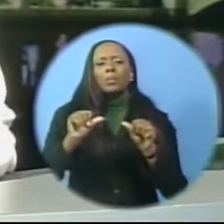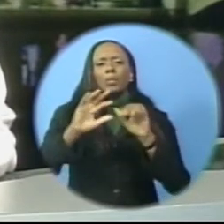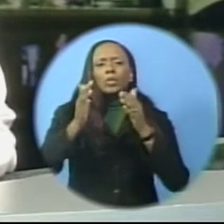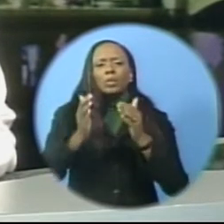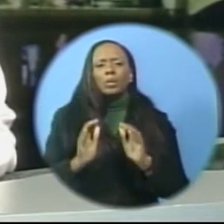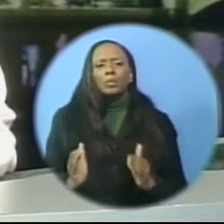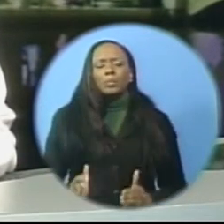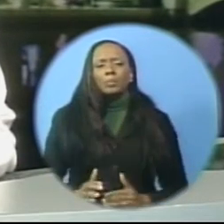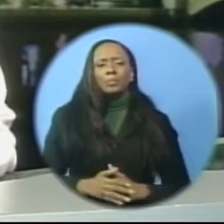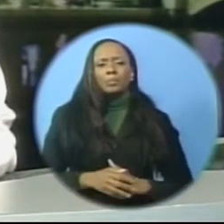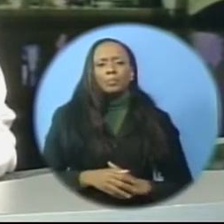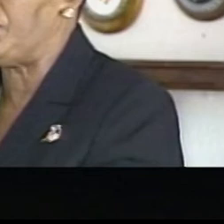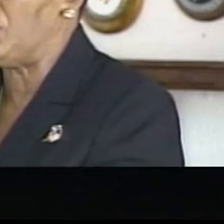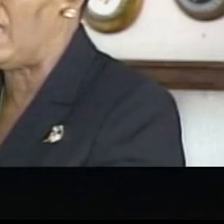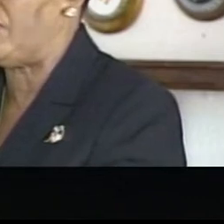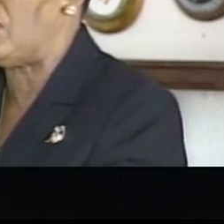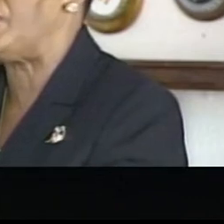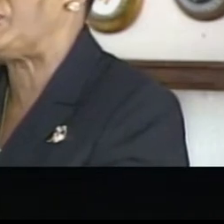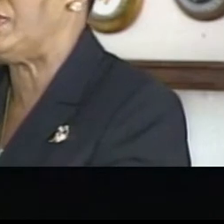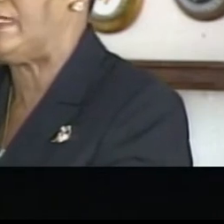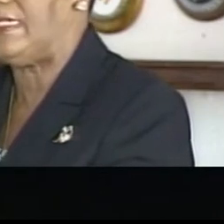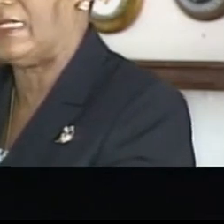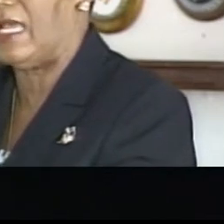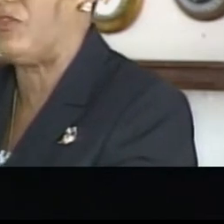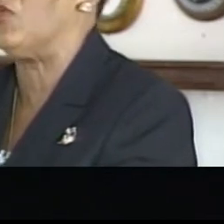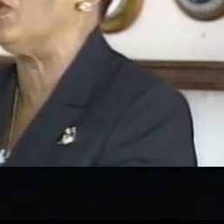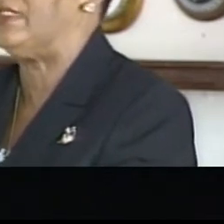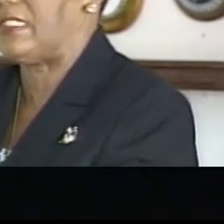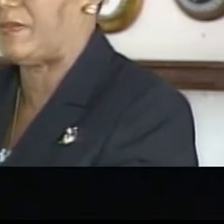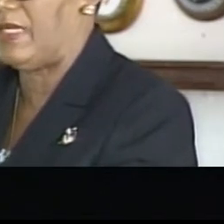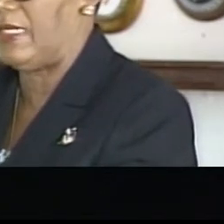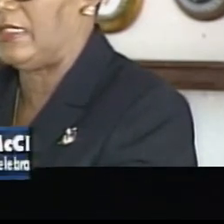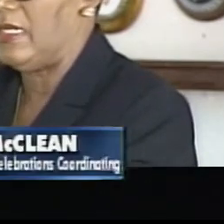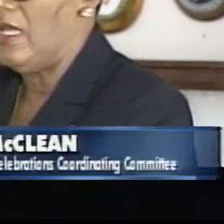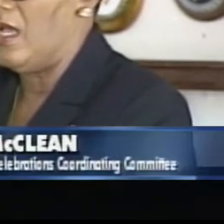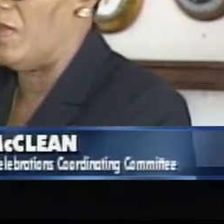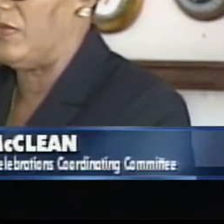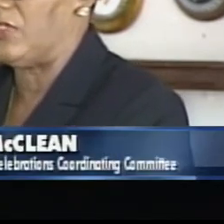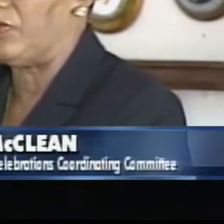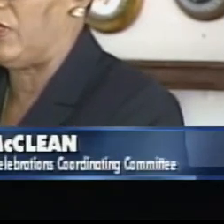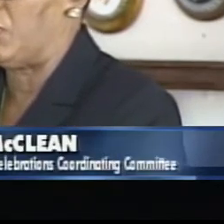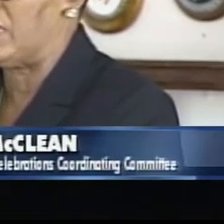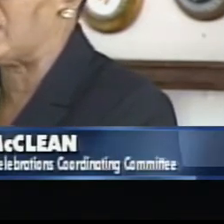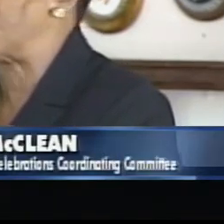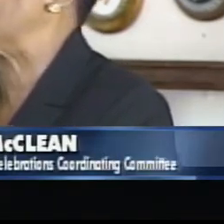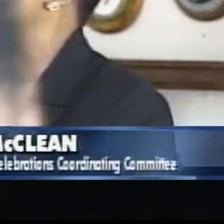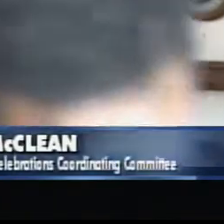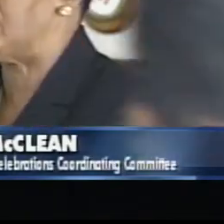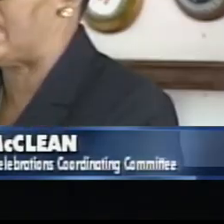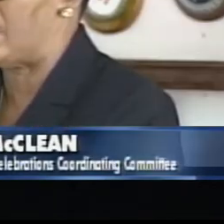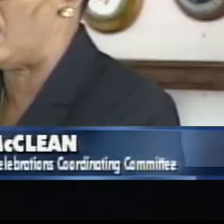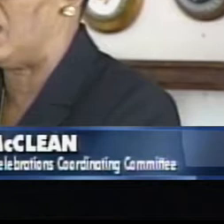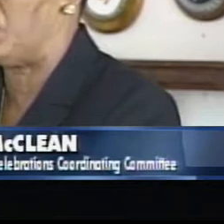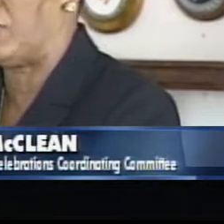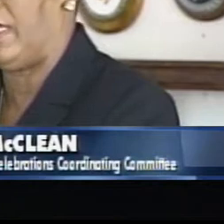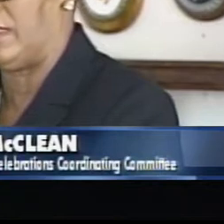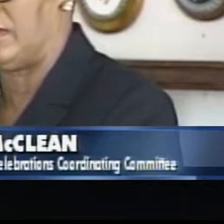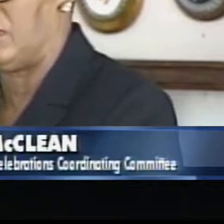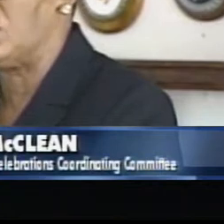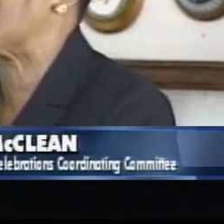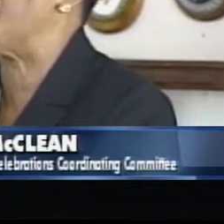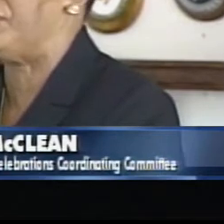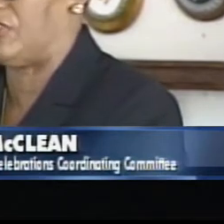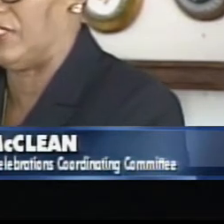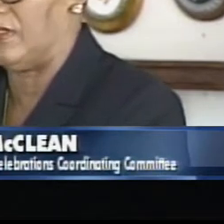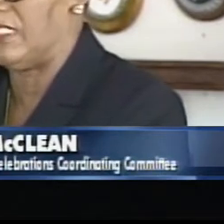Broodhagen. Each of you have the opportunity to have your work displayed among the great works of persons like Carl Broodhagen,